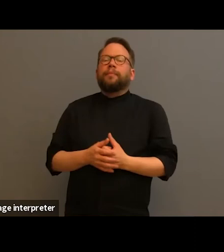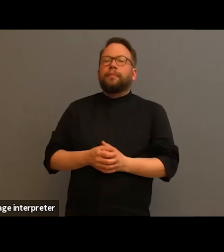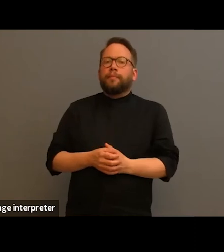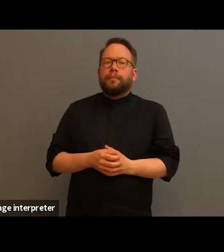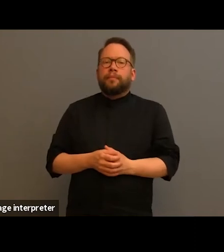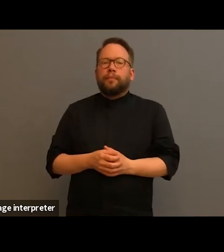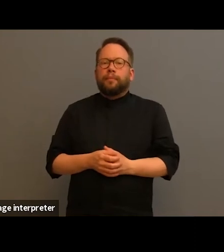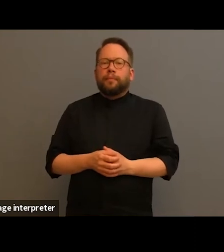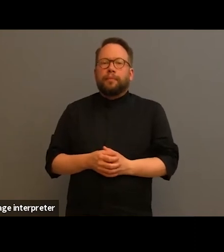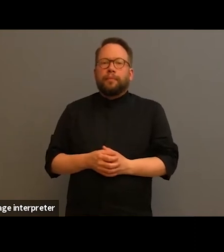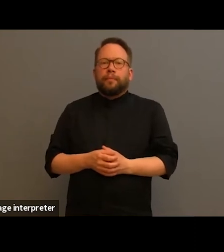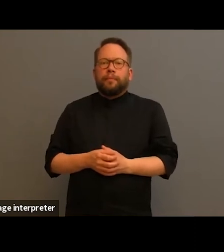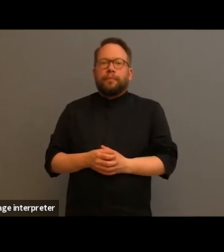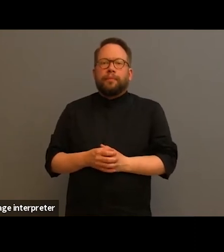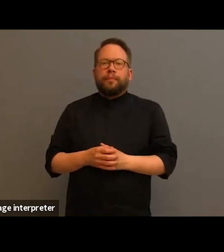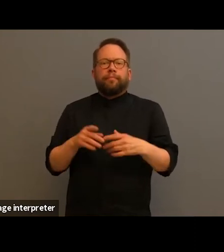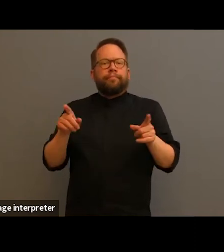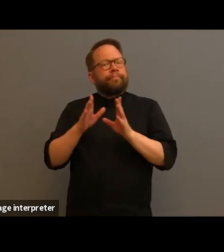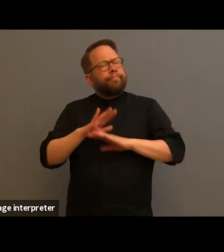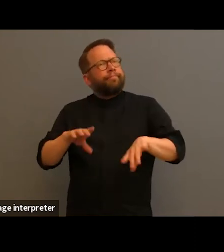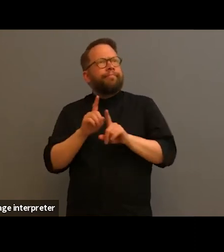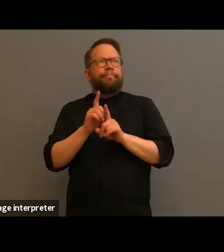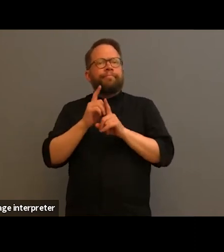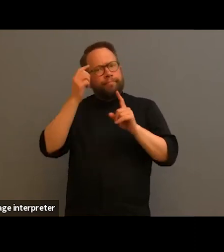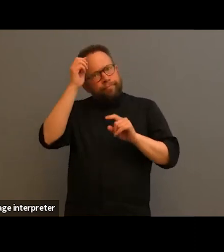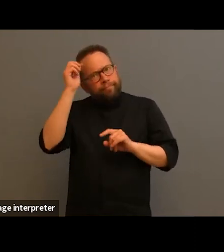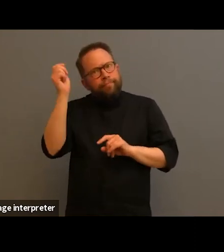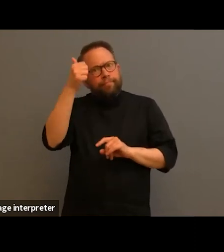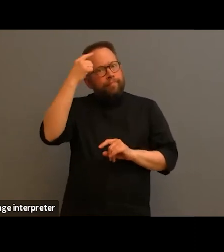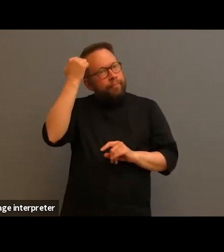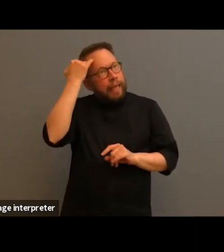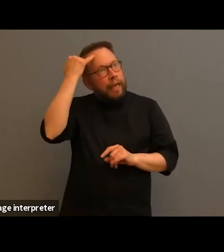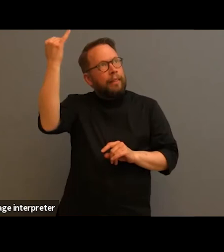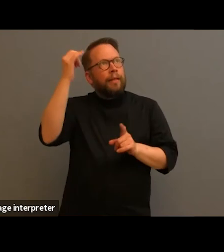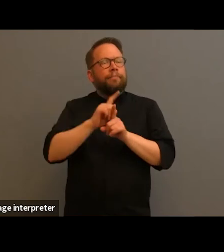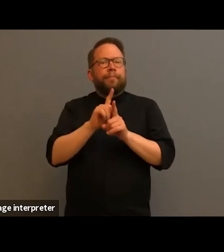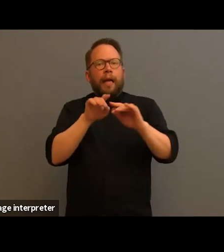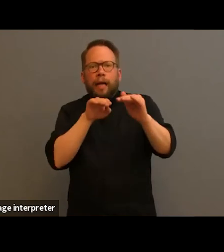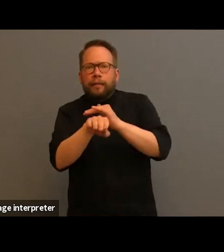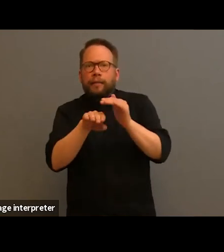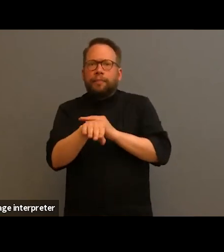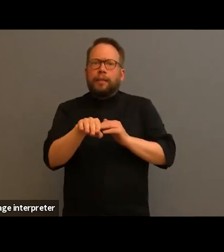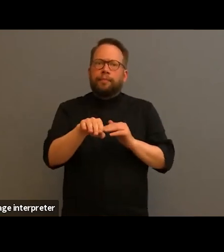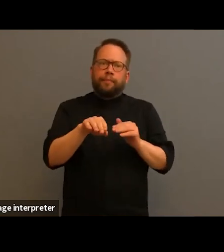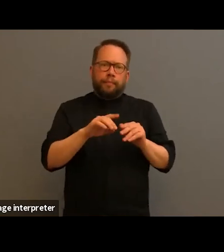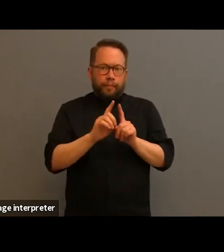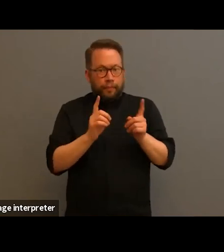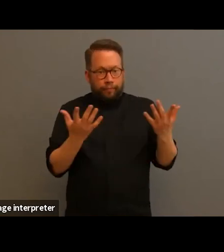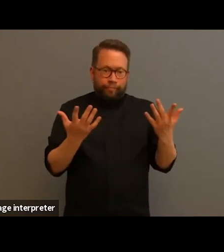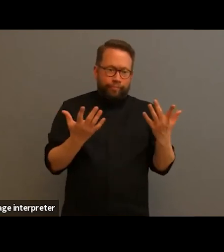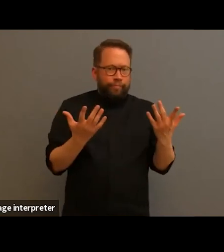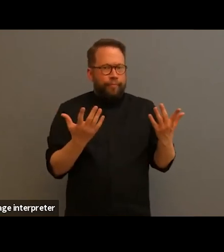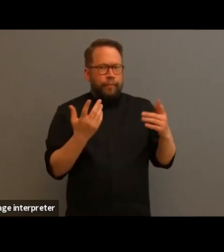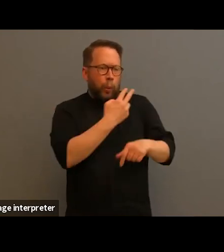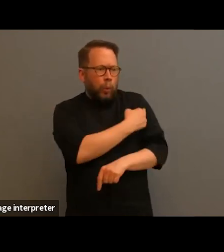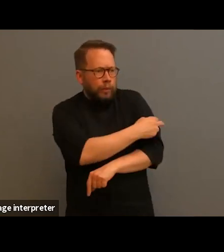inclusive technology and accessibility, ranging from health, education and work to web,